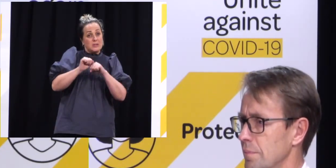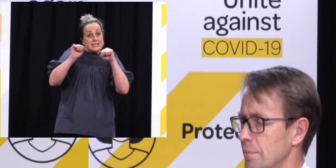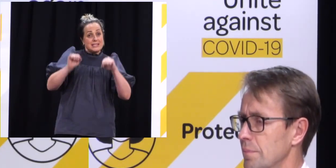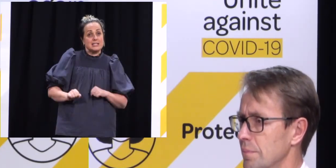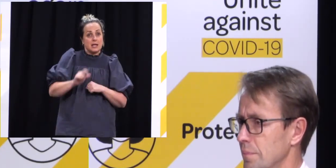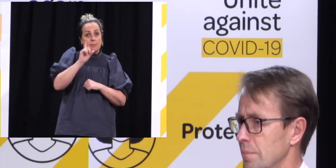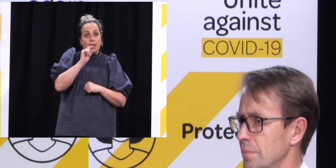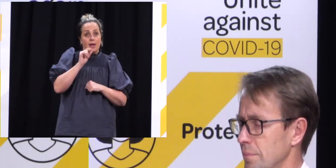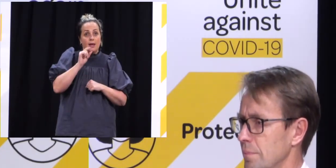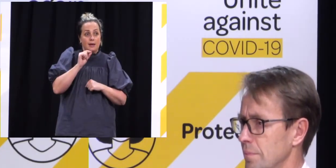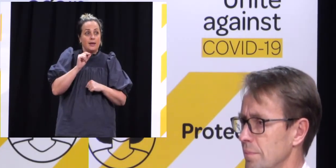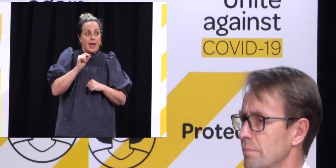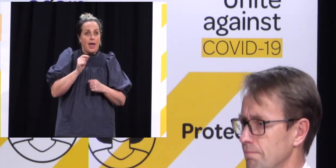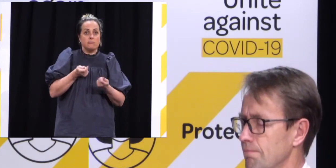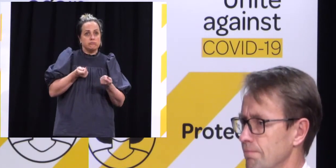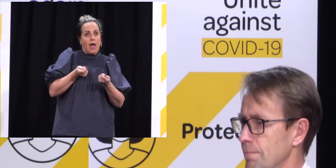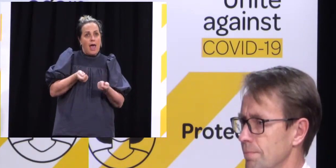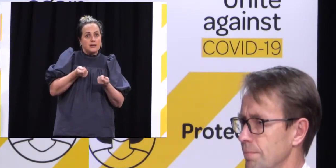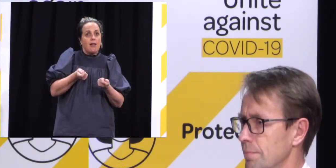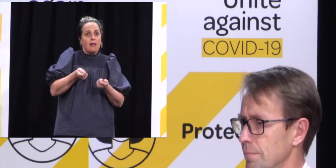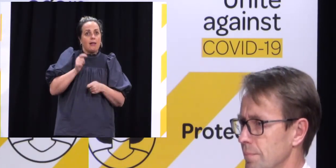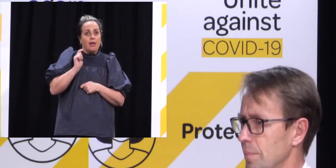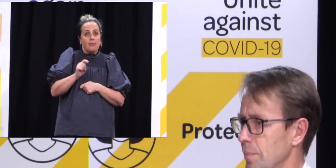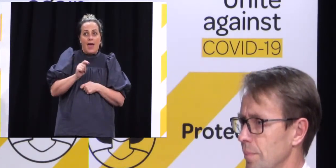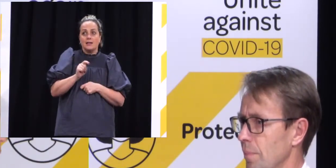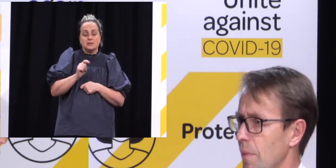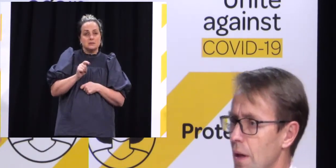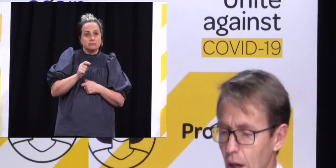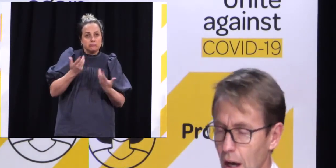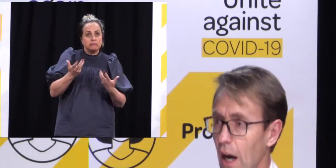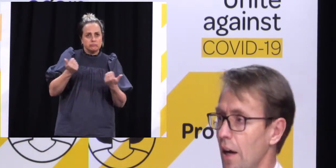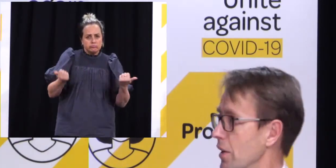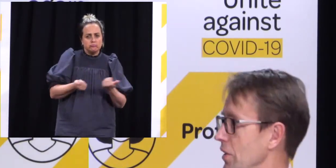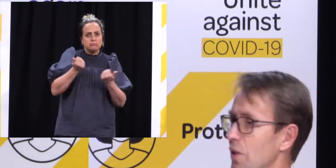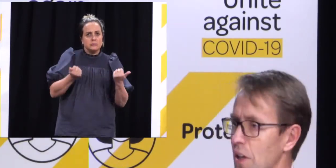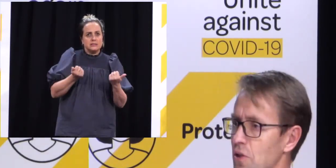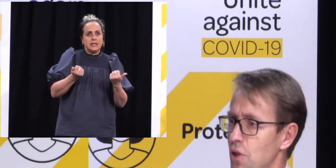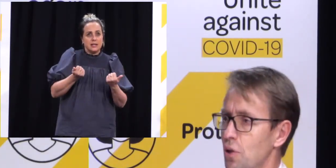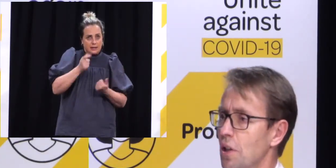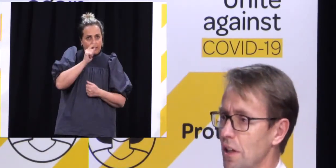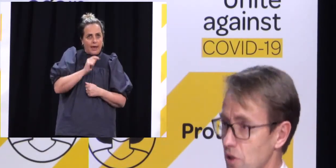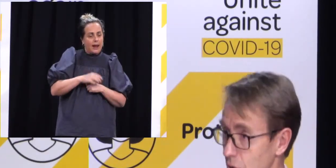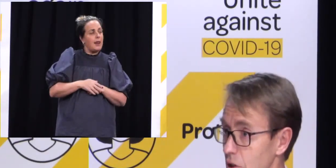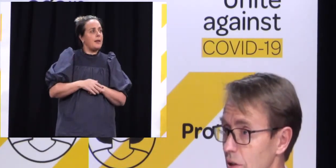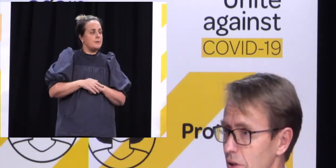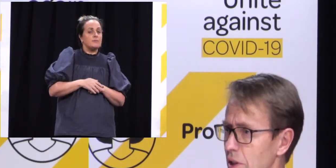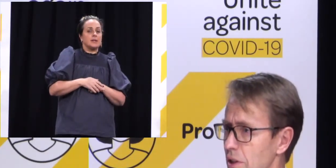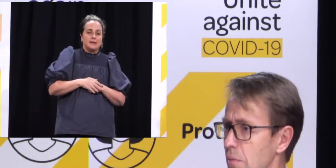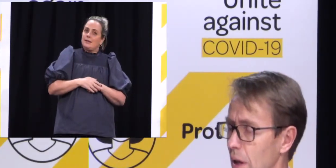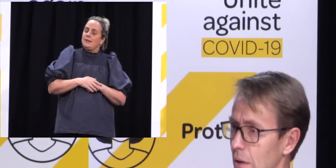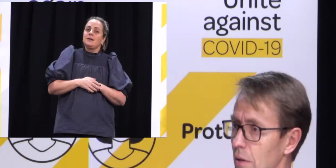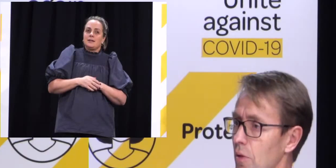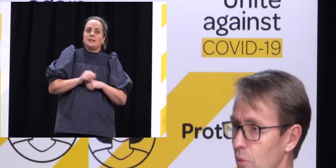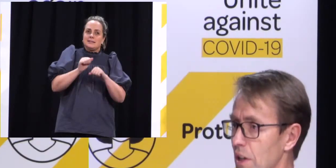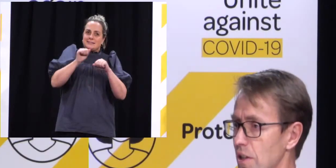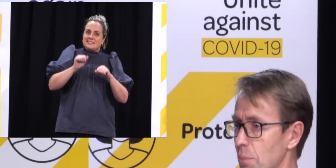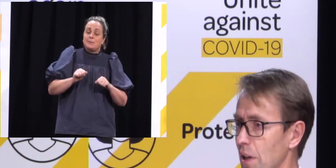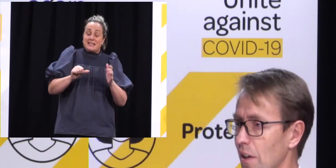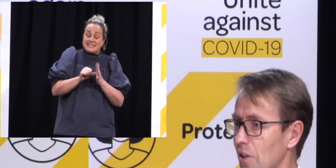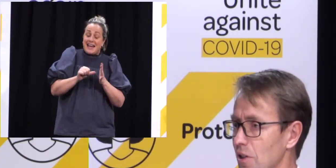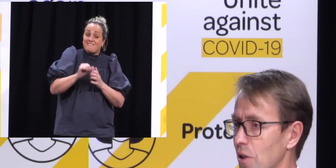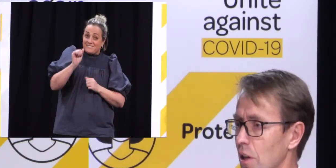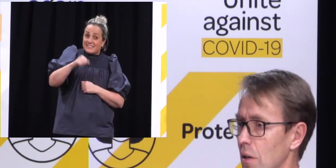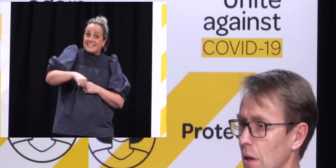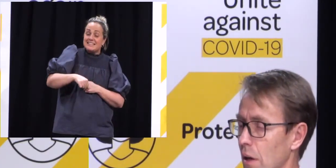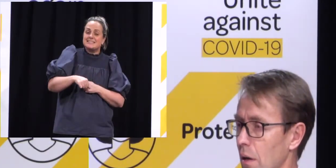with this massive number of contacts and locations of interest? Come to Dr. Bloomfield. It's certainly a stretch on the system, and the reason